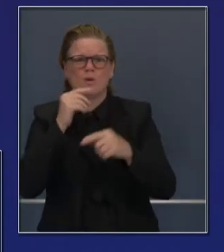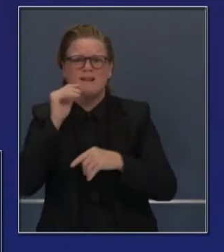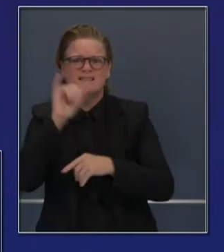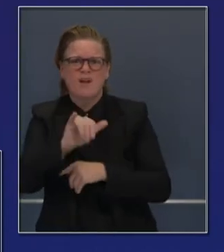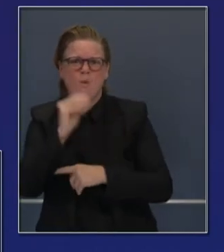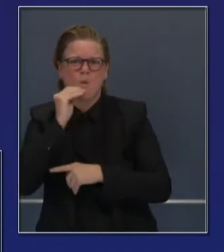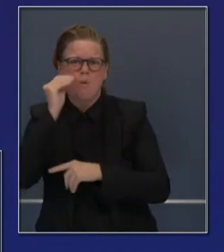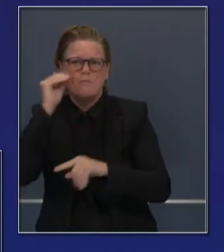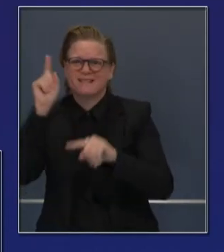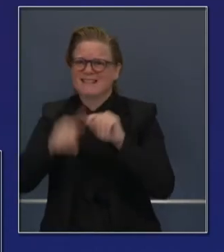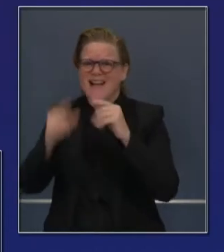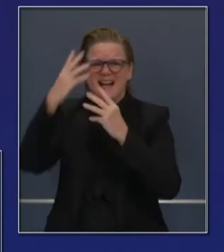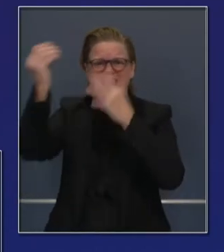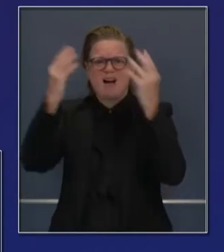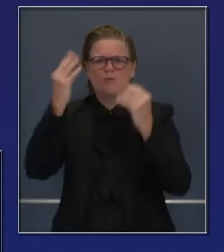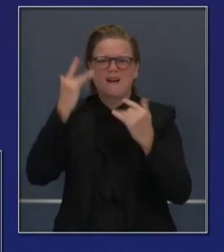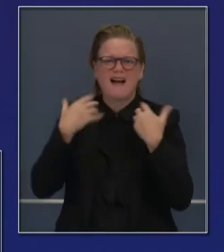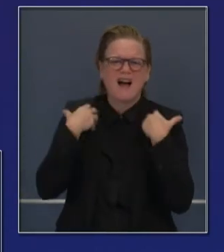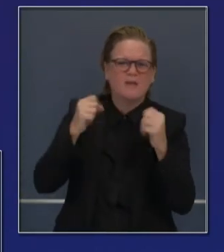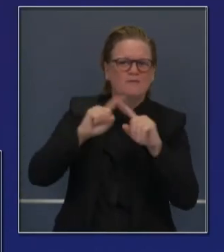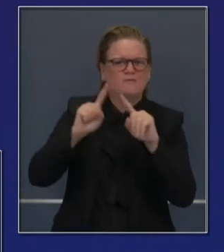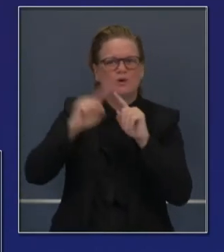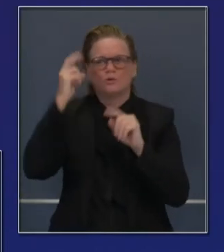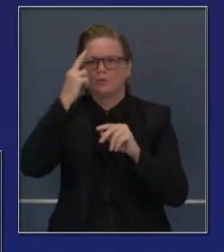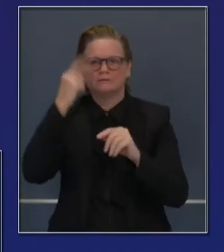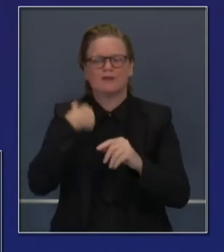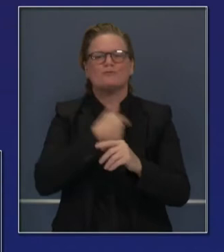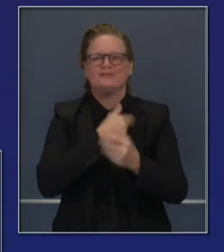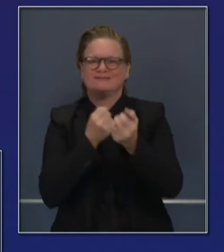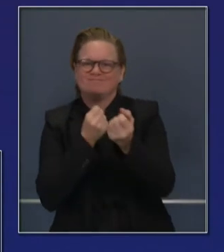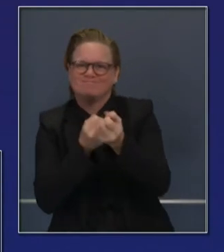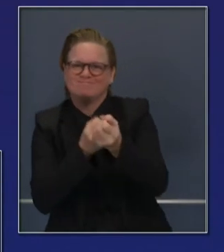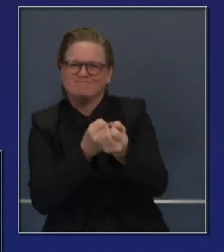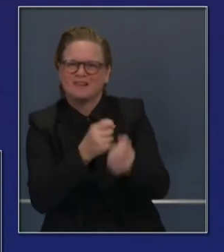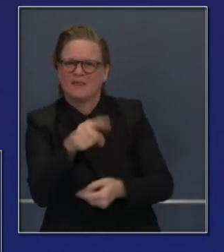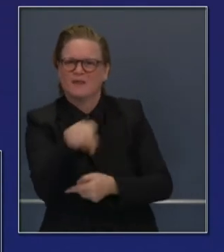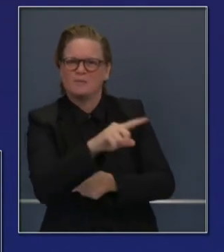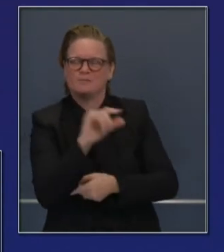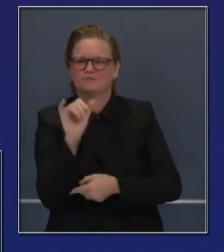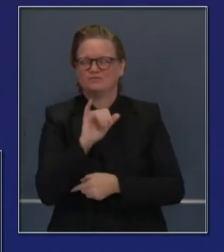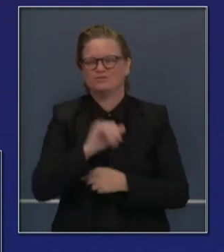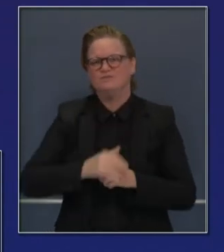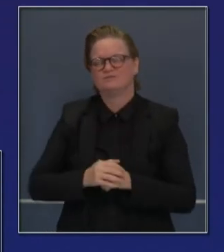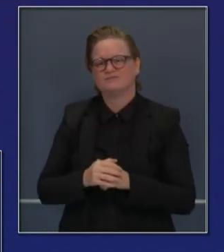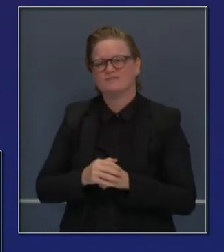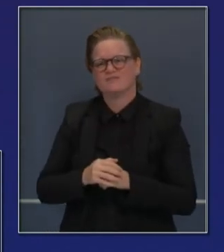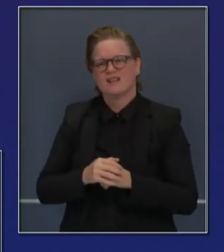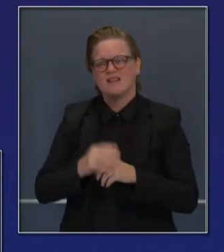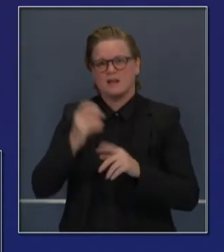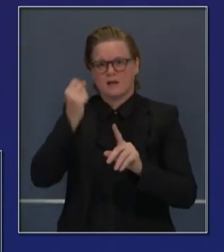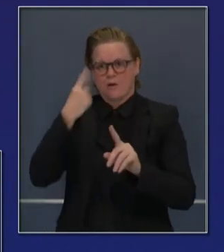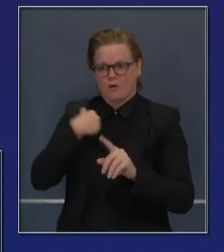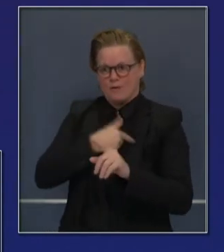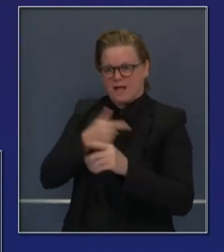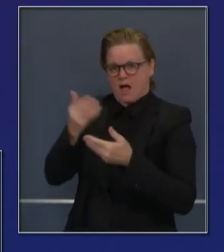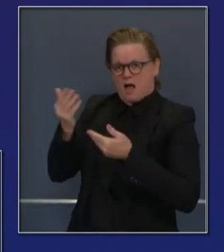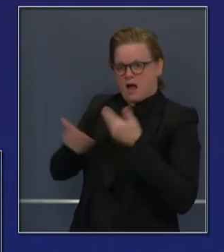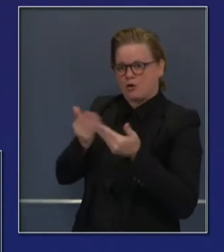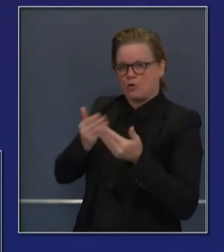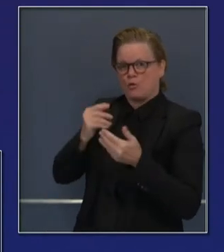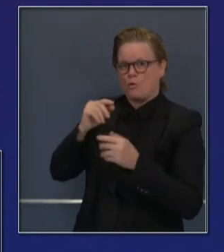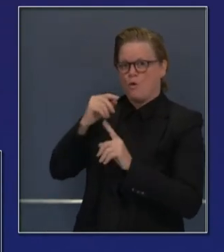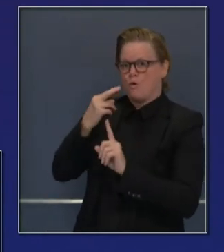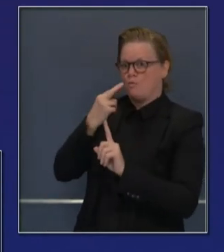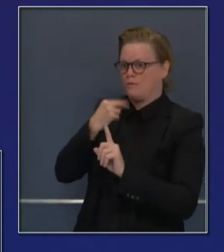that otherwise have access to a lot of the Meals on Wheel programs and other programs that are providing support.